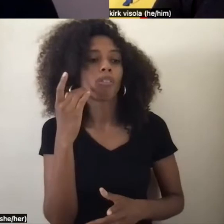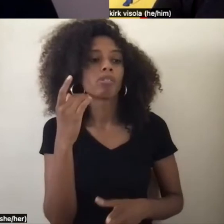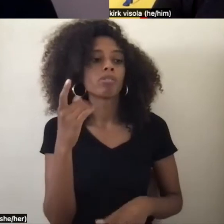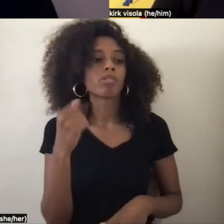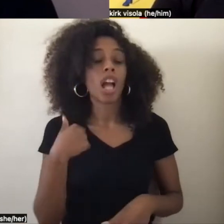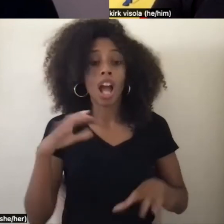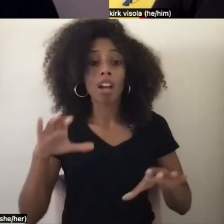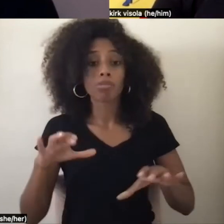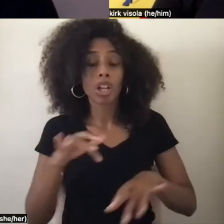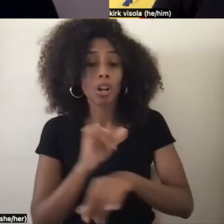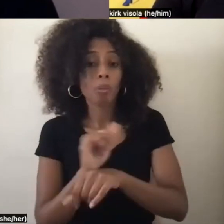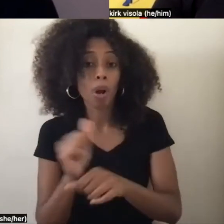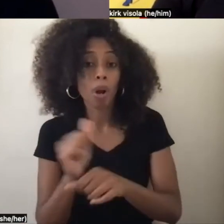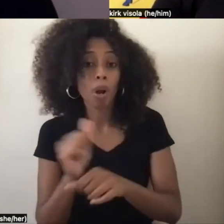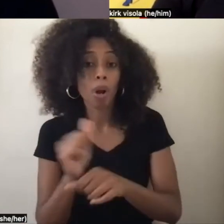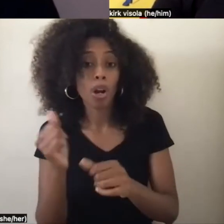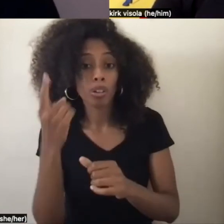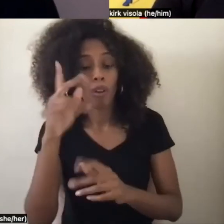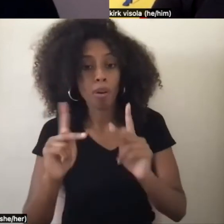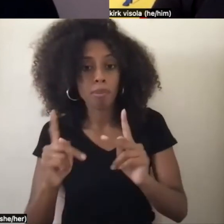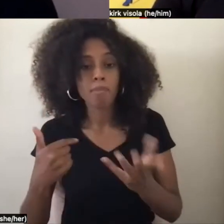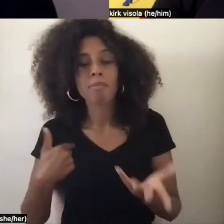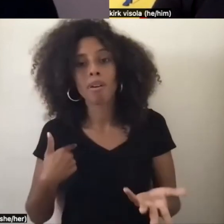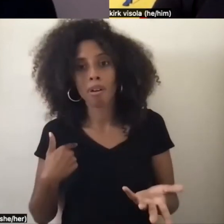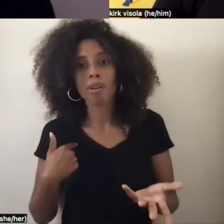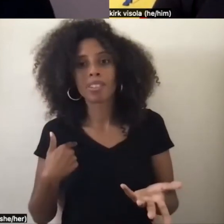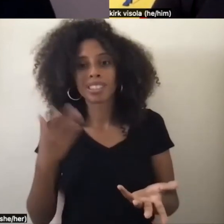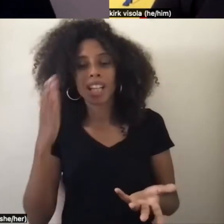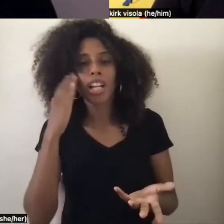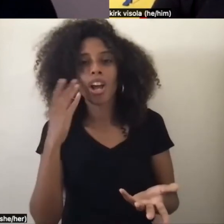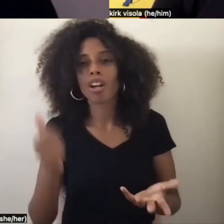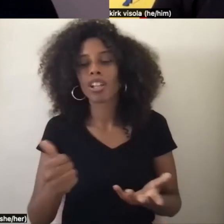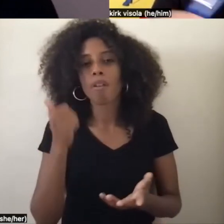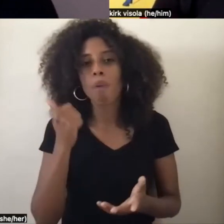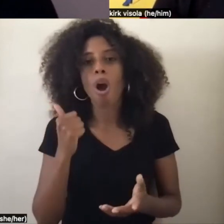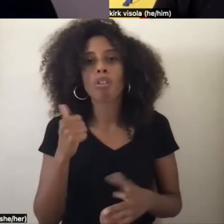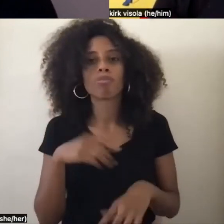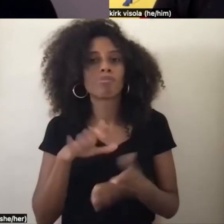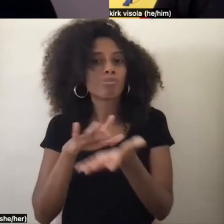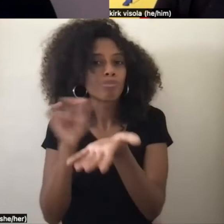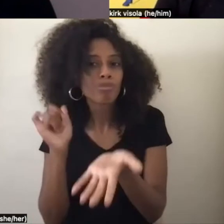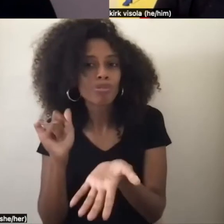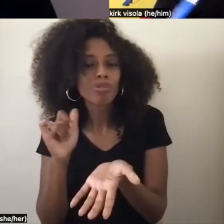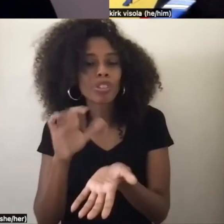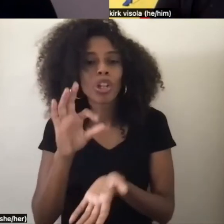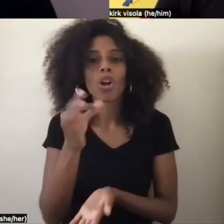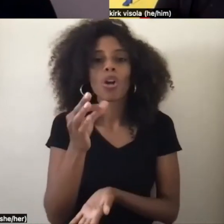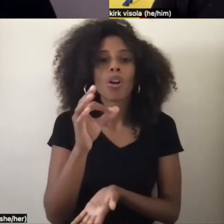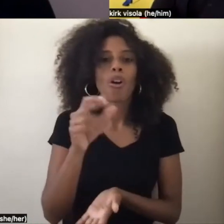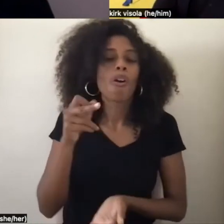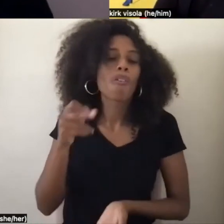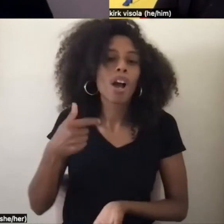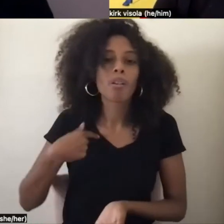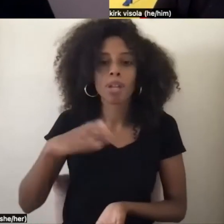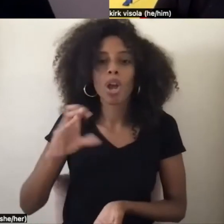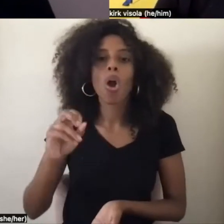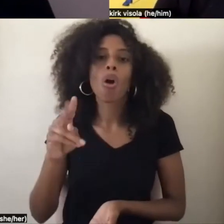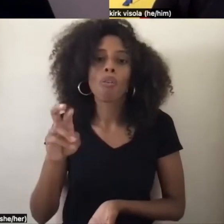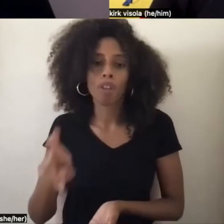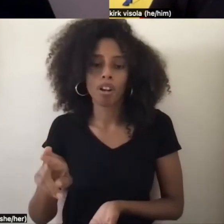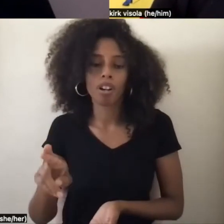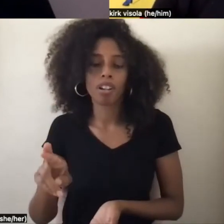know because I know they won't fuck me over. Like, and there has to be some level of trust, no matter what, as hard as it